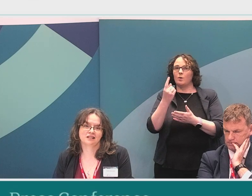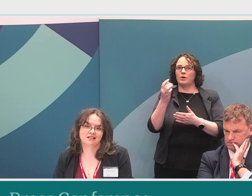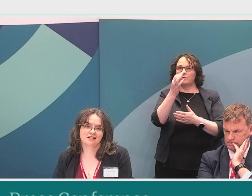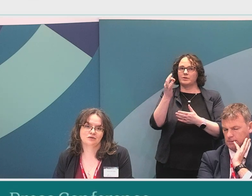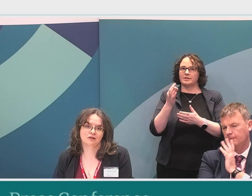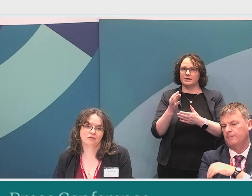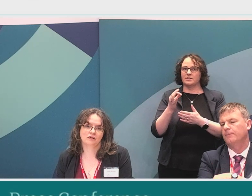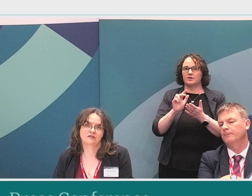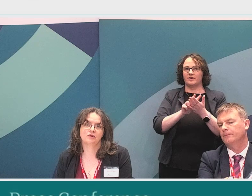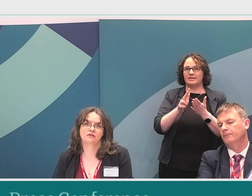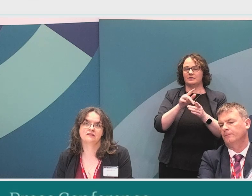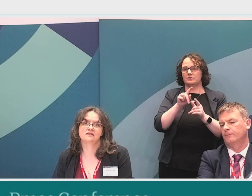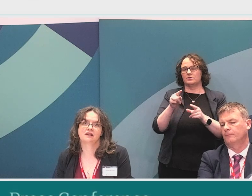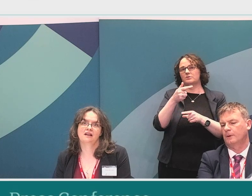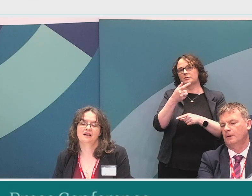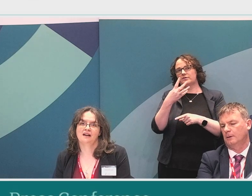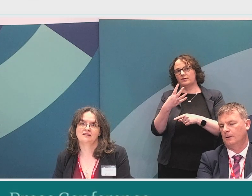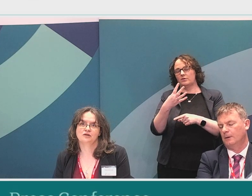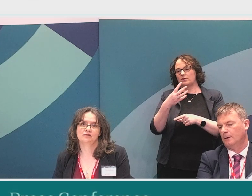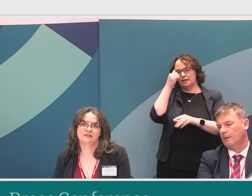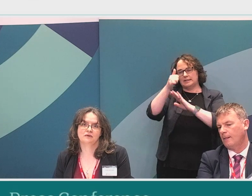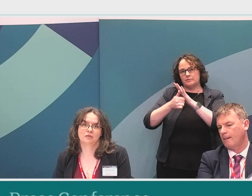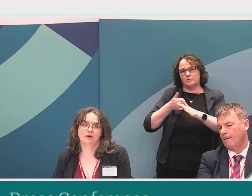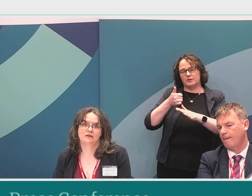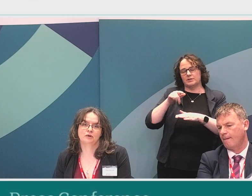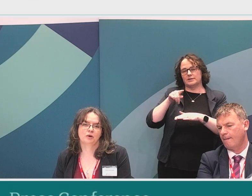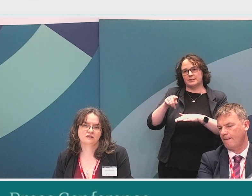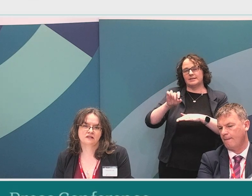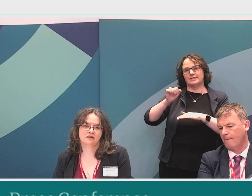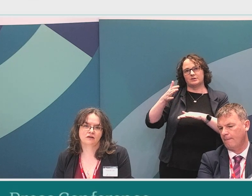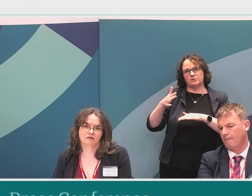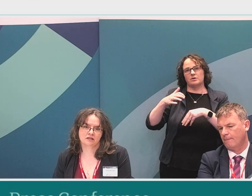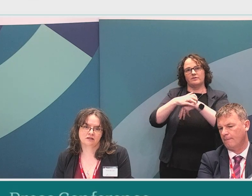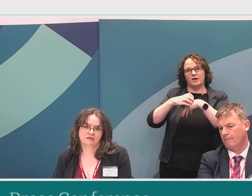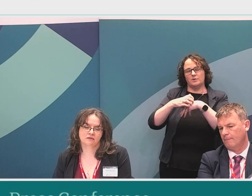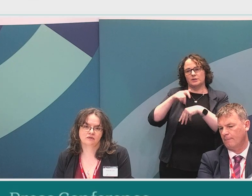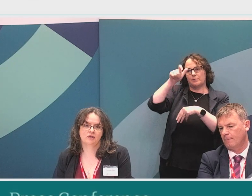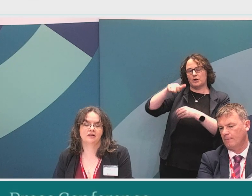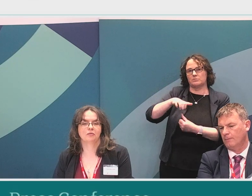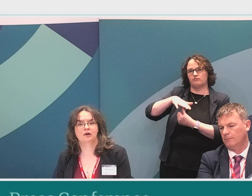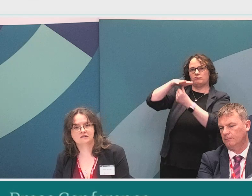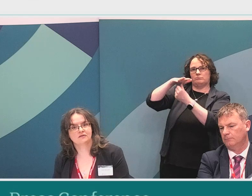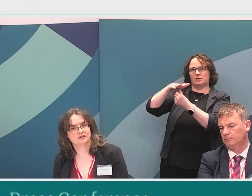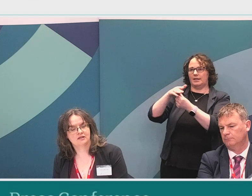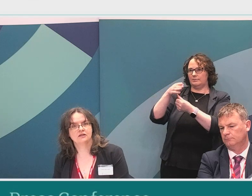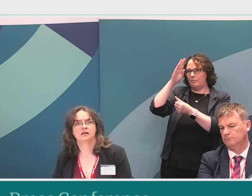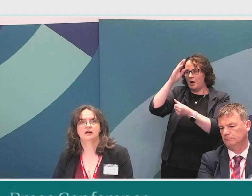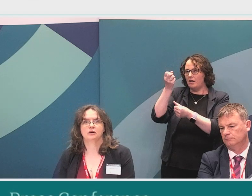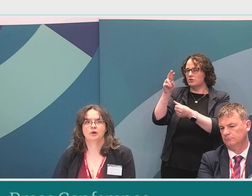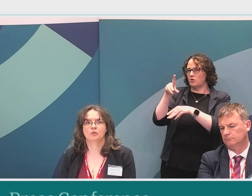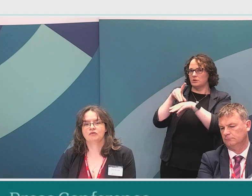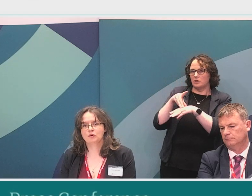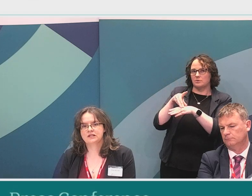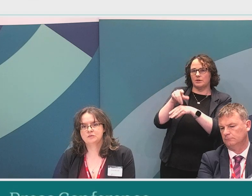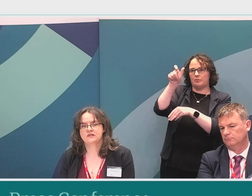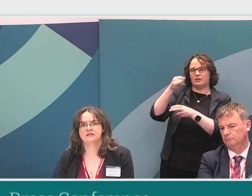aged 18 to 24 experienced sexual violence with a non-partner with a person in authority, so someone like a boss or a doctor, compared